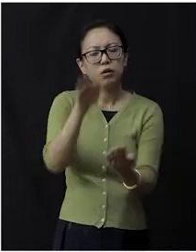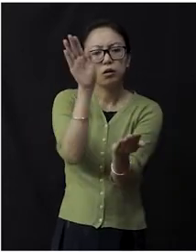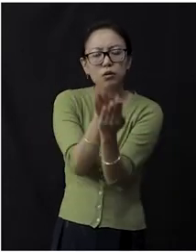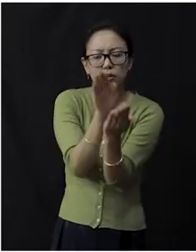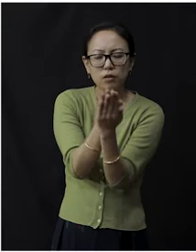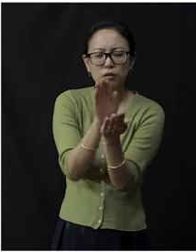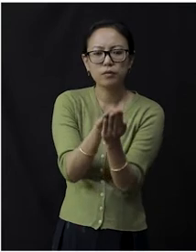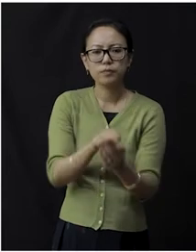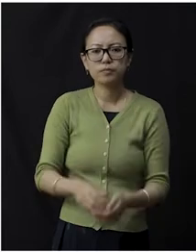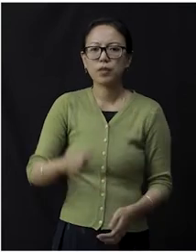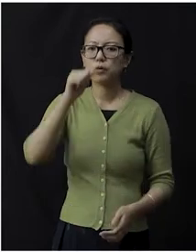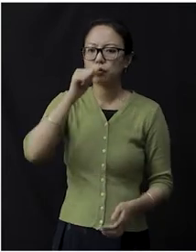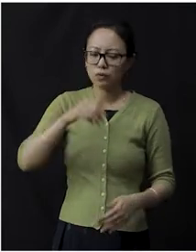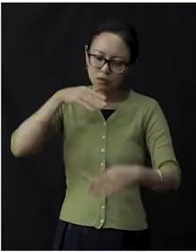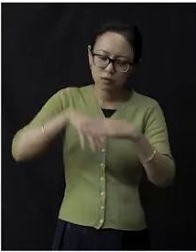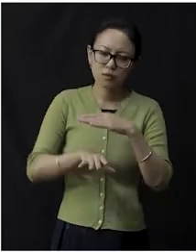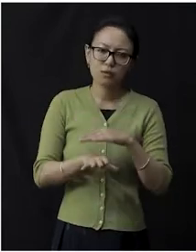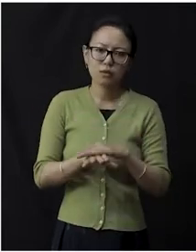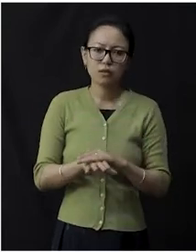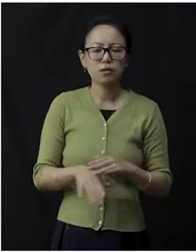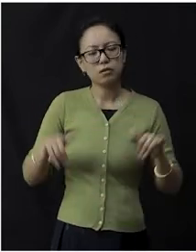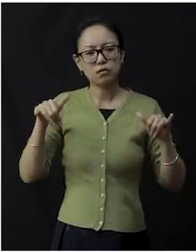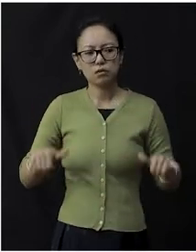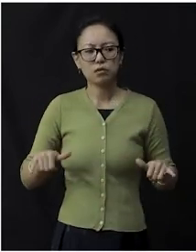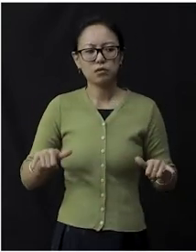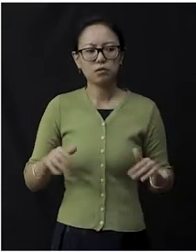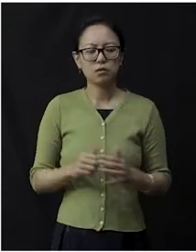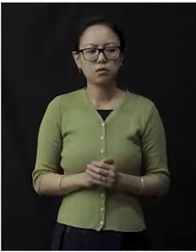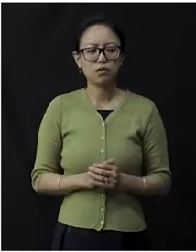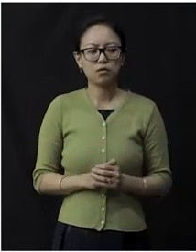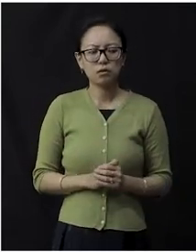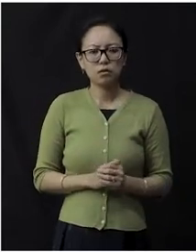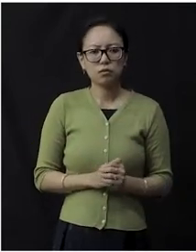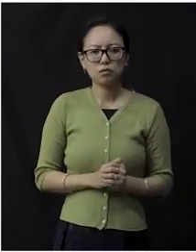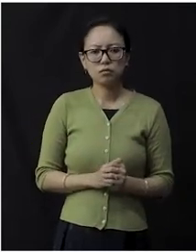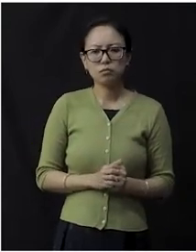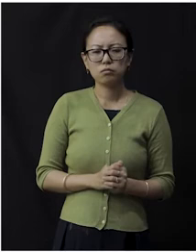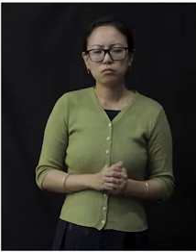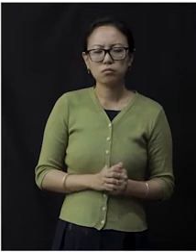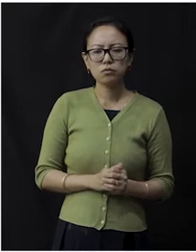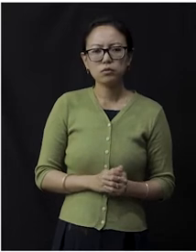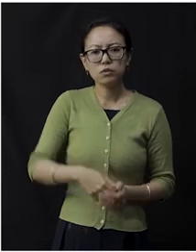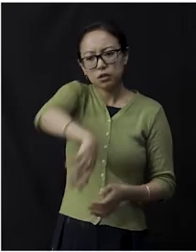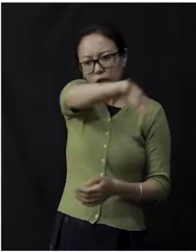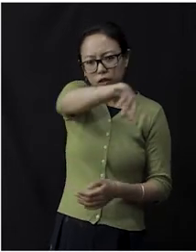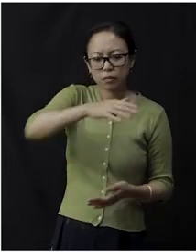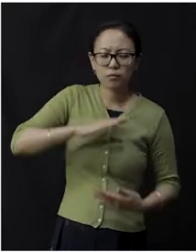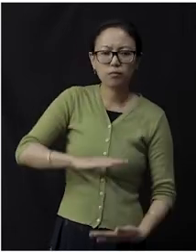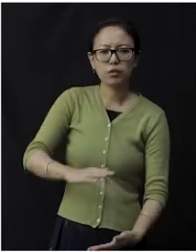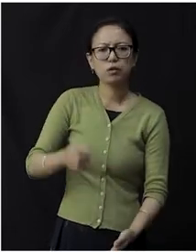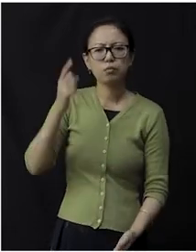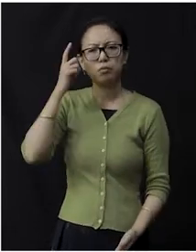come home and eat a chapati or rice or pork. So he must be having something which is already